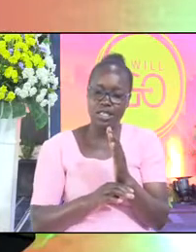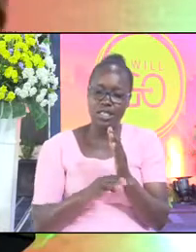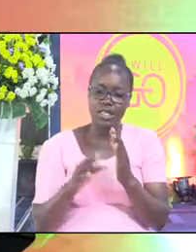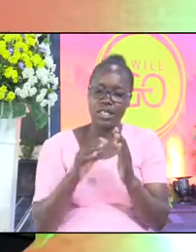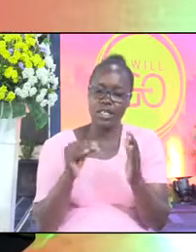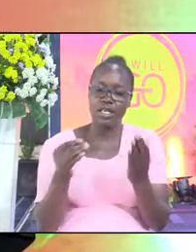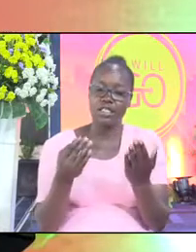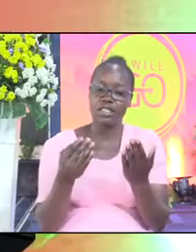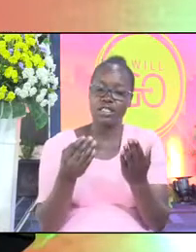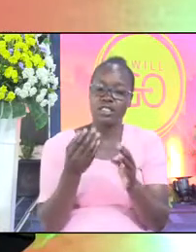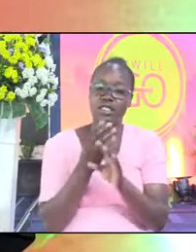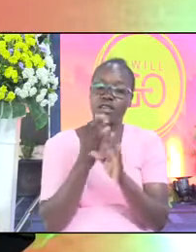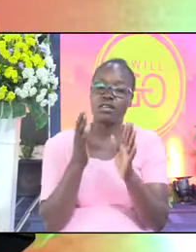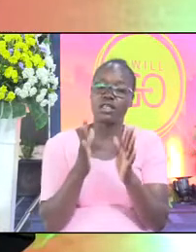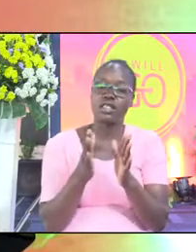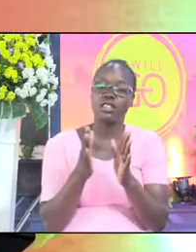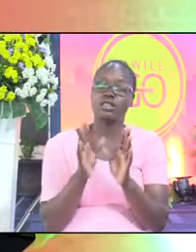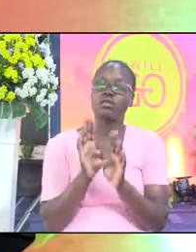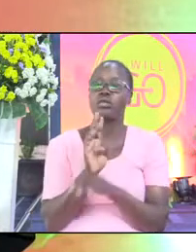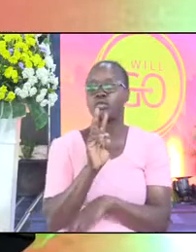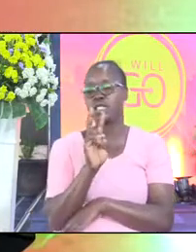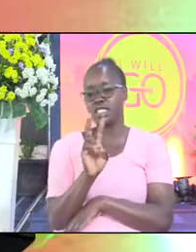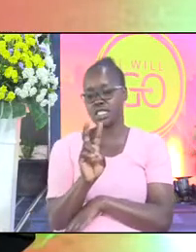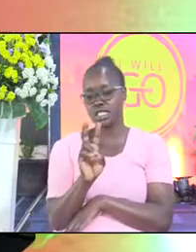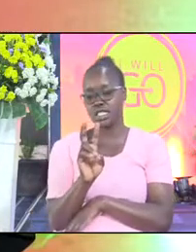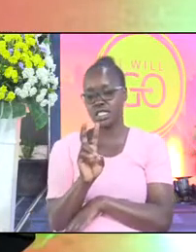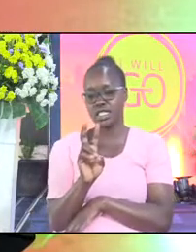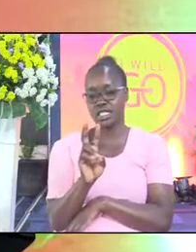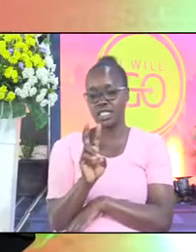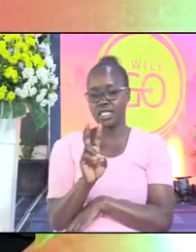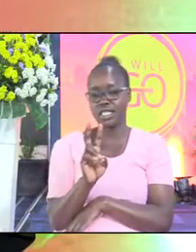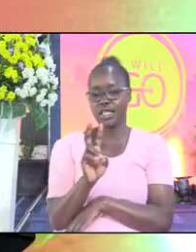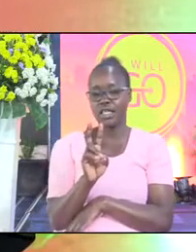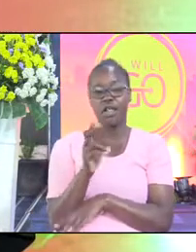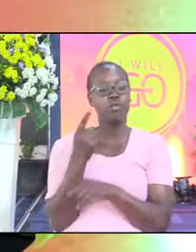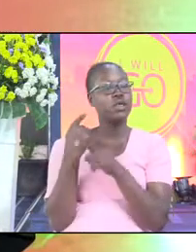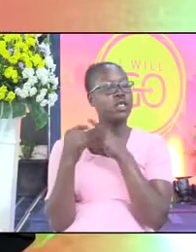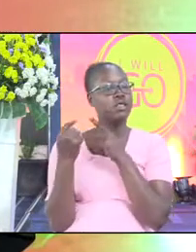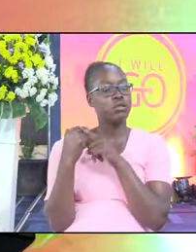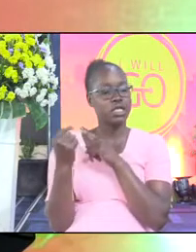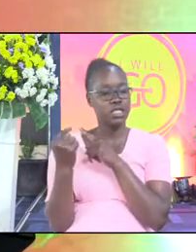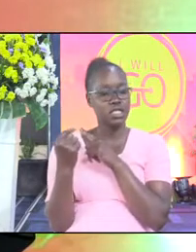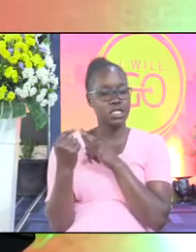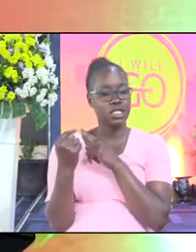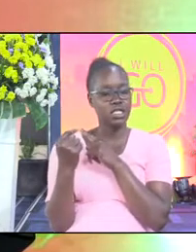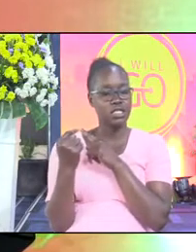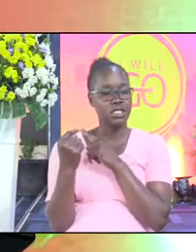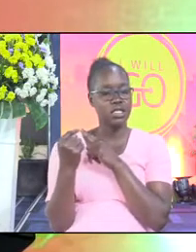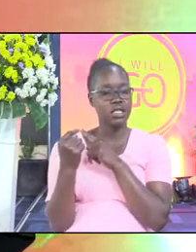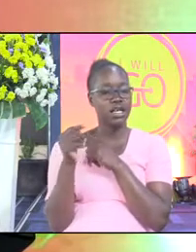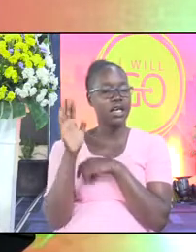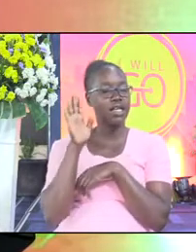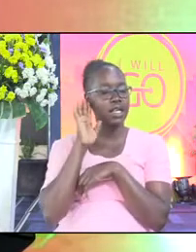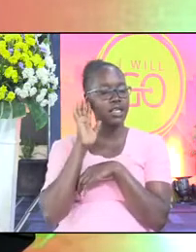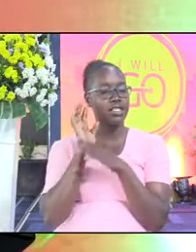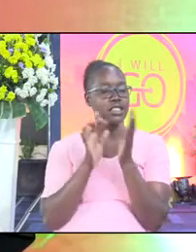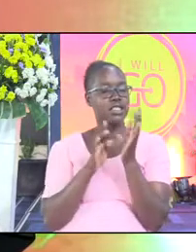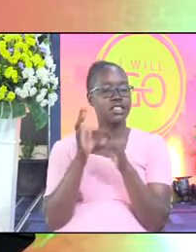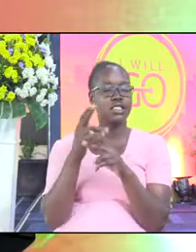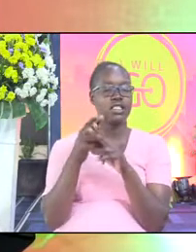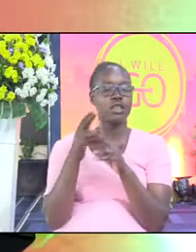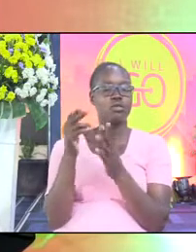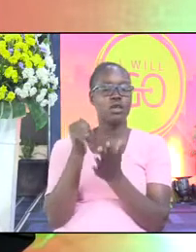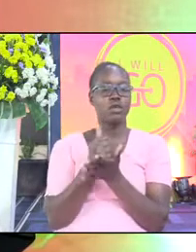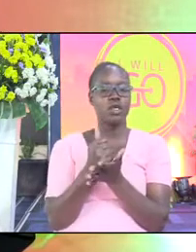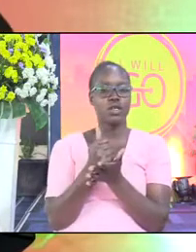And may Christ be seen, be experienced, and heard. In Jesus'